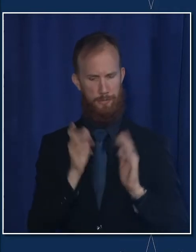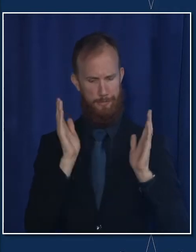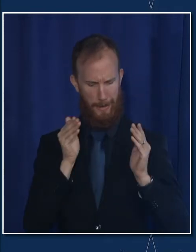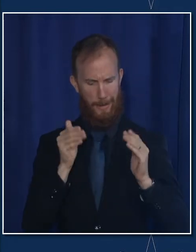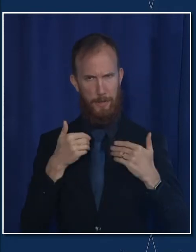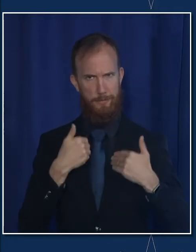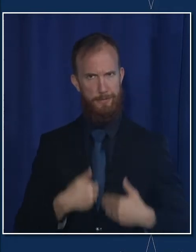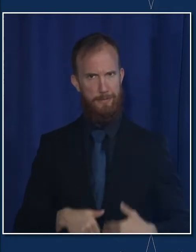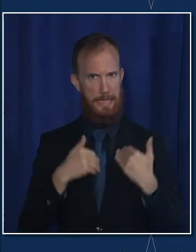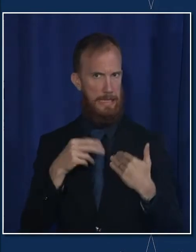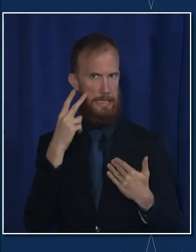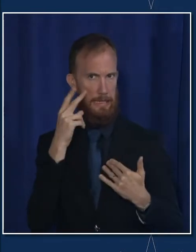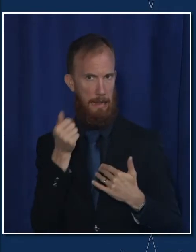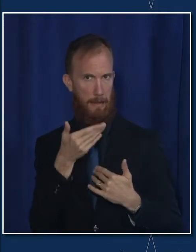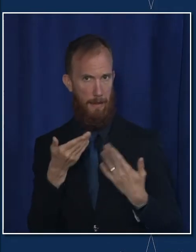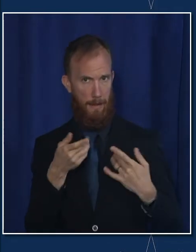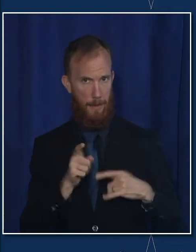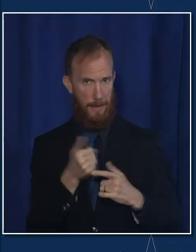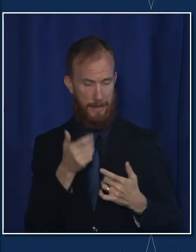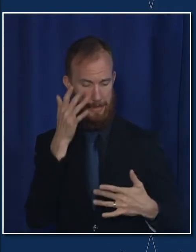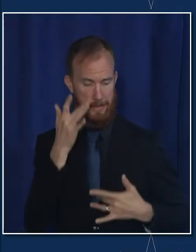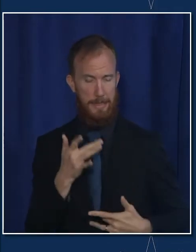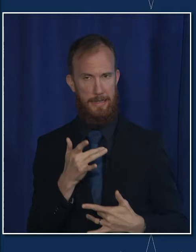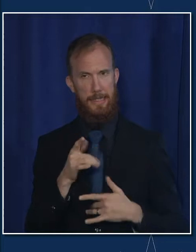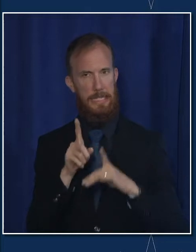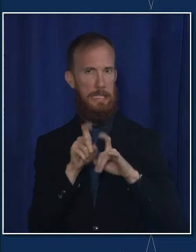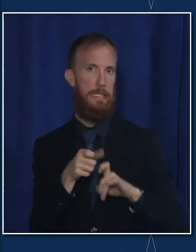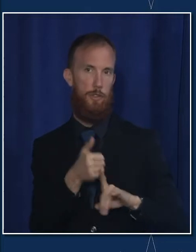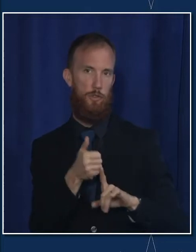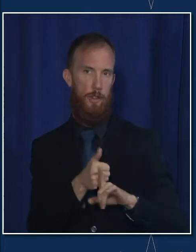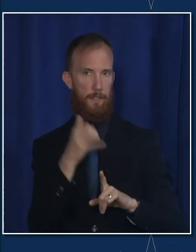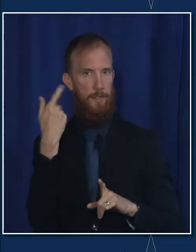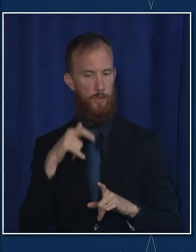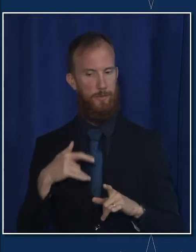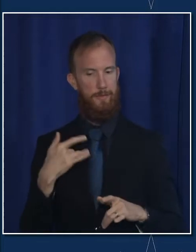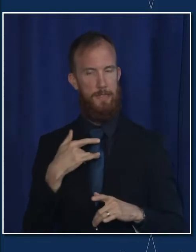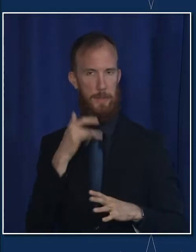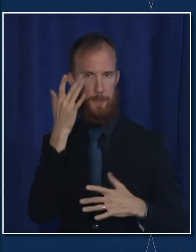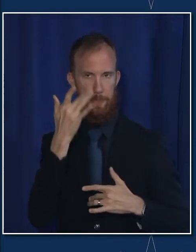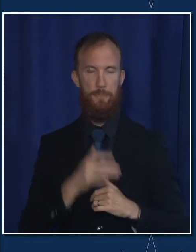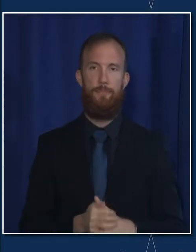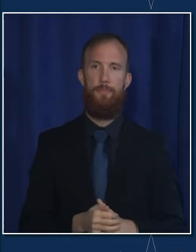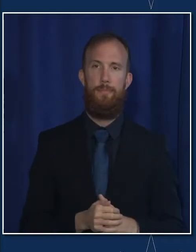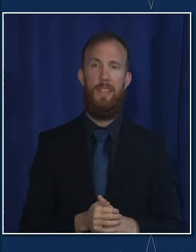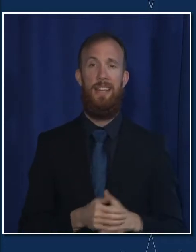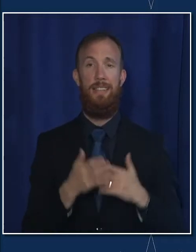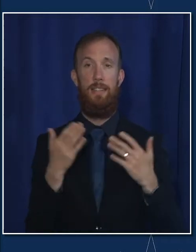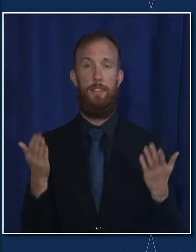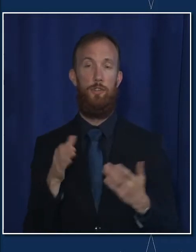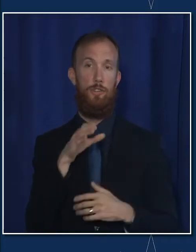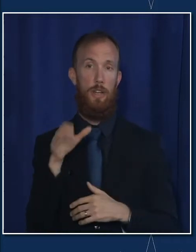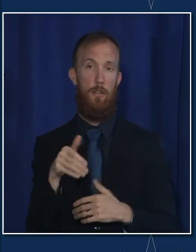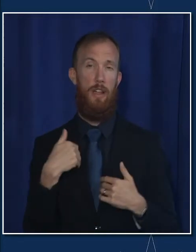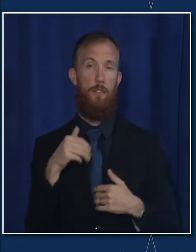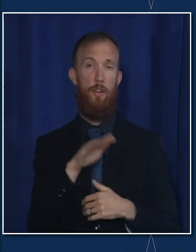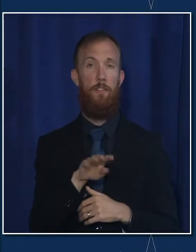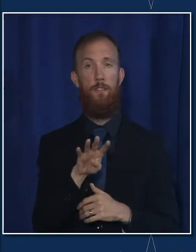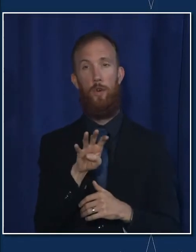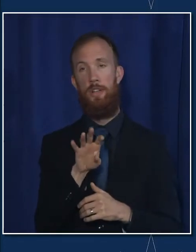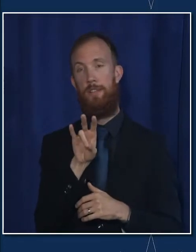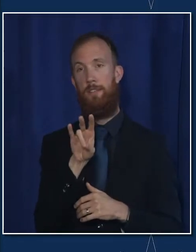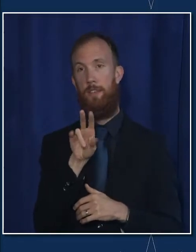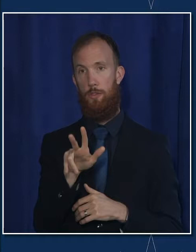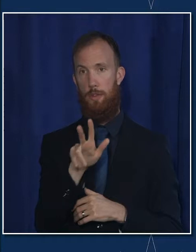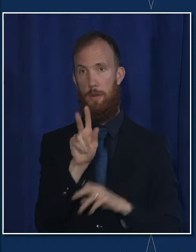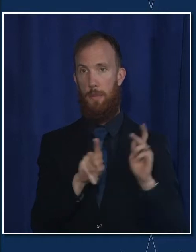develop symptoms. Here's where we are in Chicago right now. We are currently averaging 473